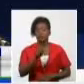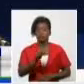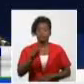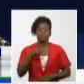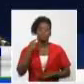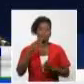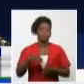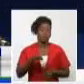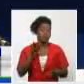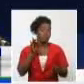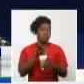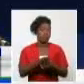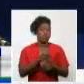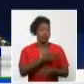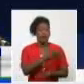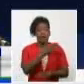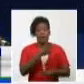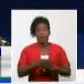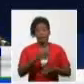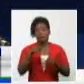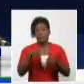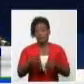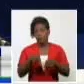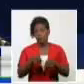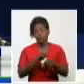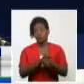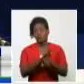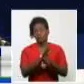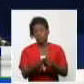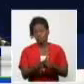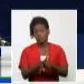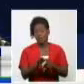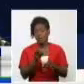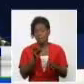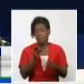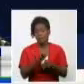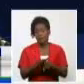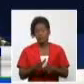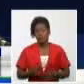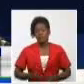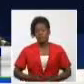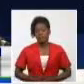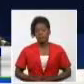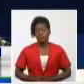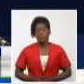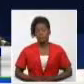We have the 2 evacuees, and there have already been